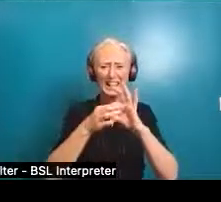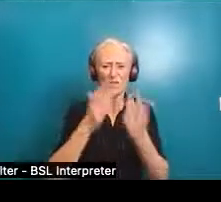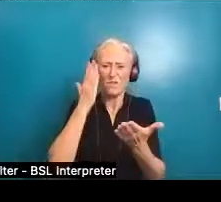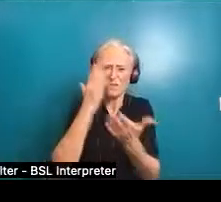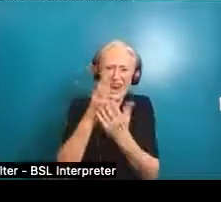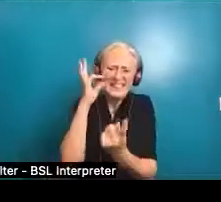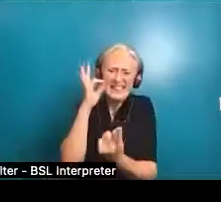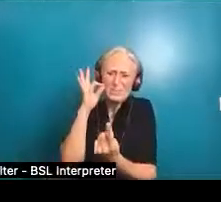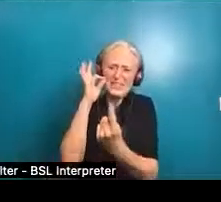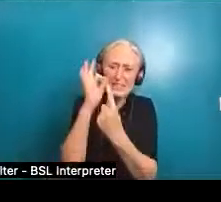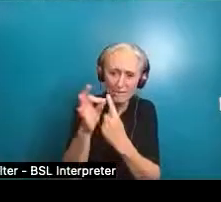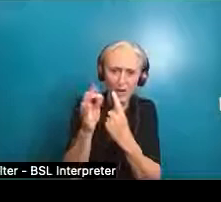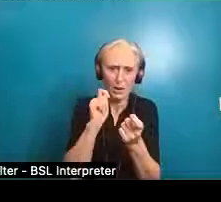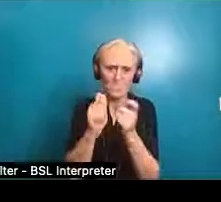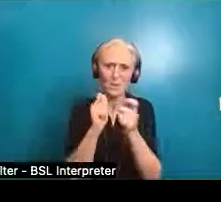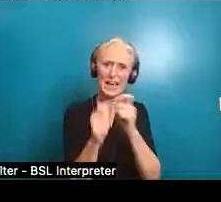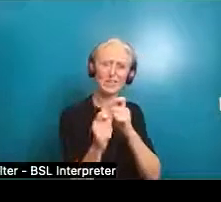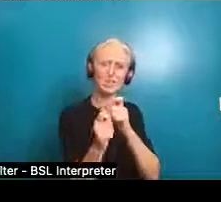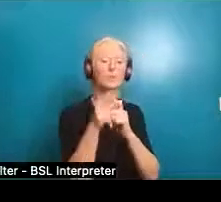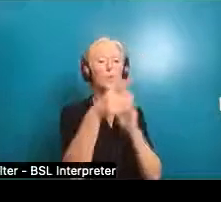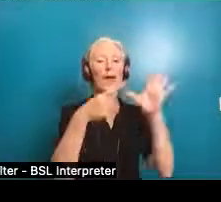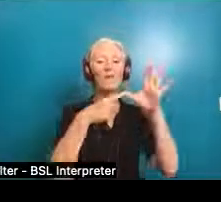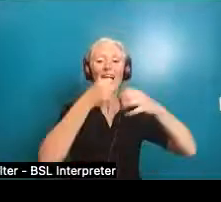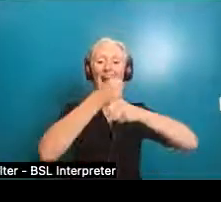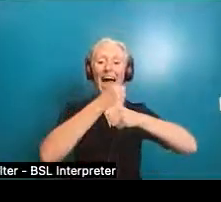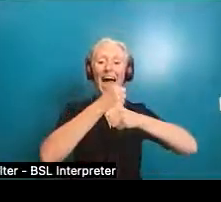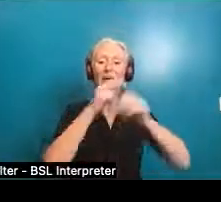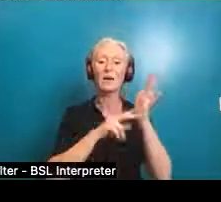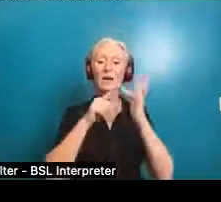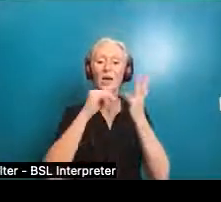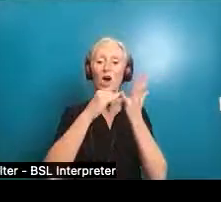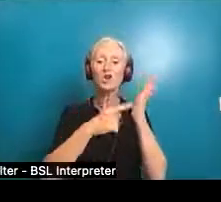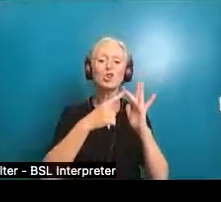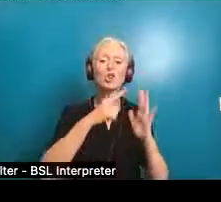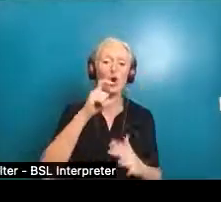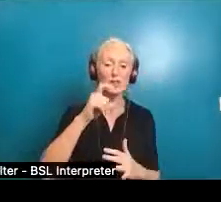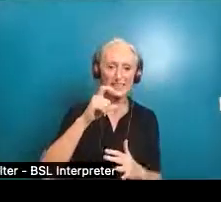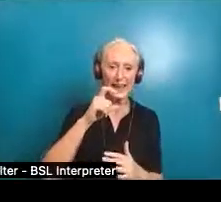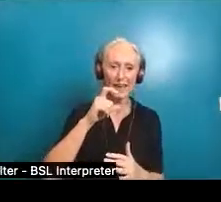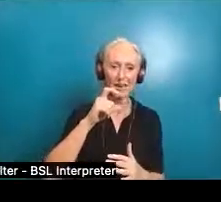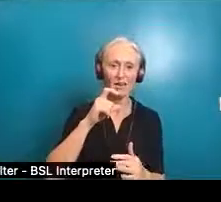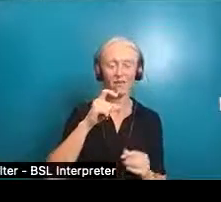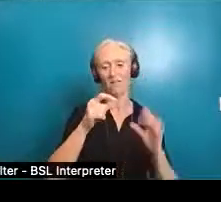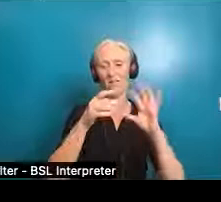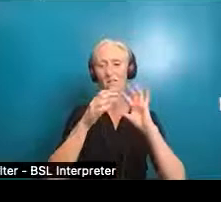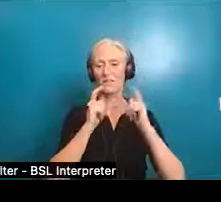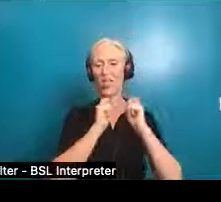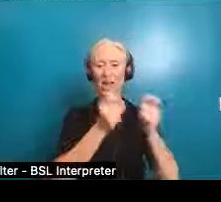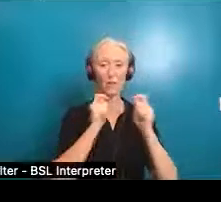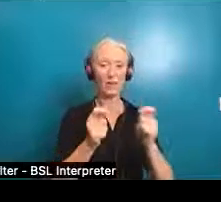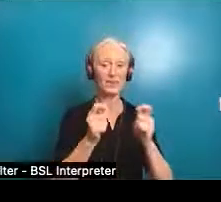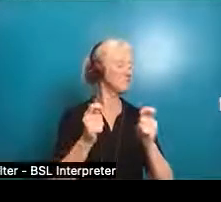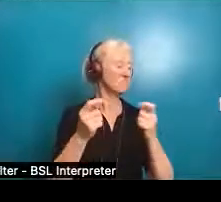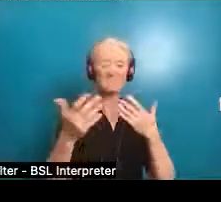So now I'm going to talk about agnostic therapies. So therapies where it doesn't matter what gene is causing your condition or